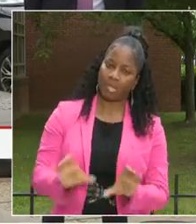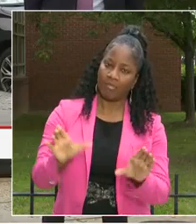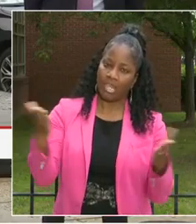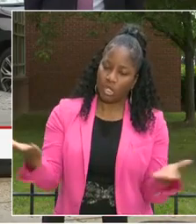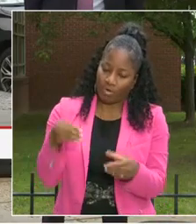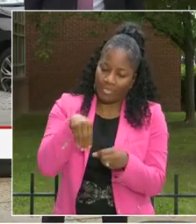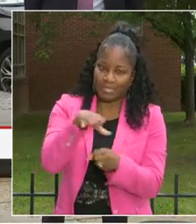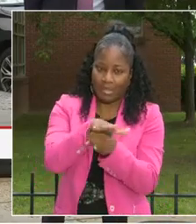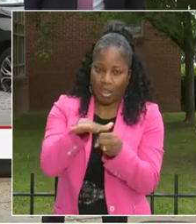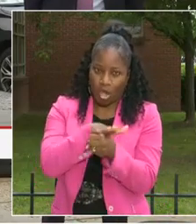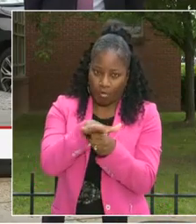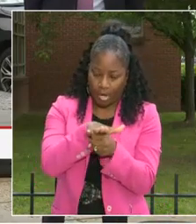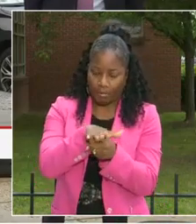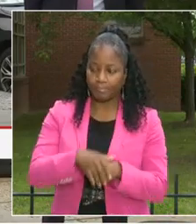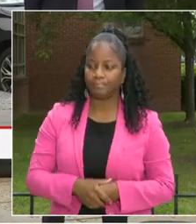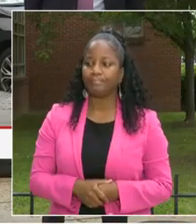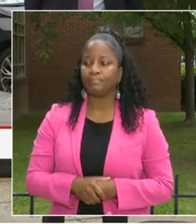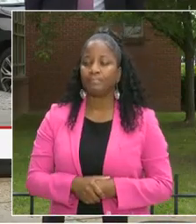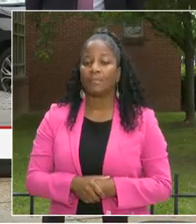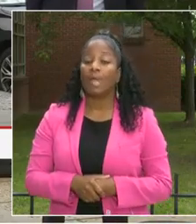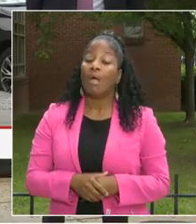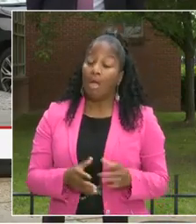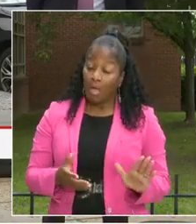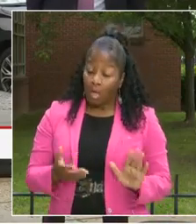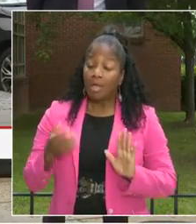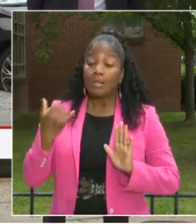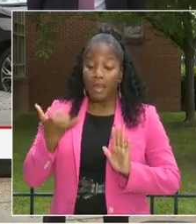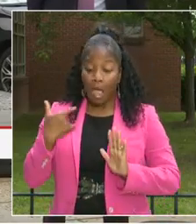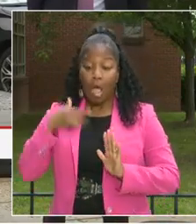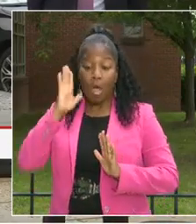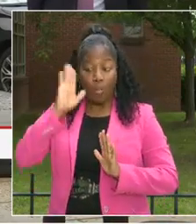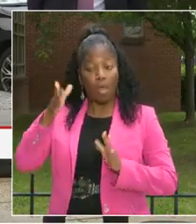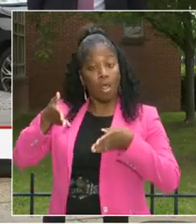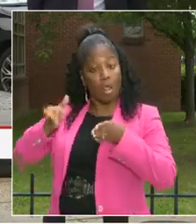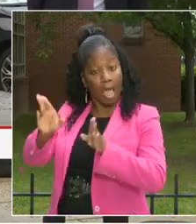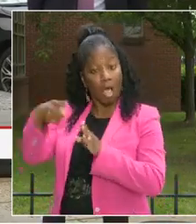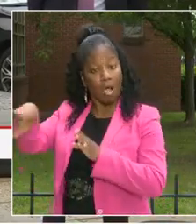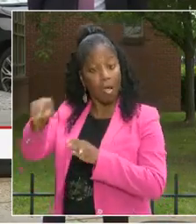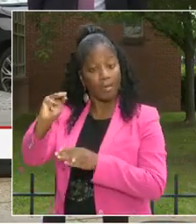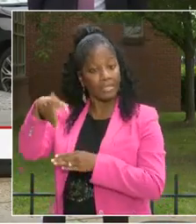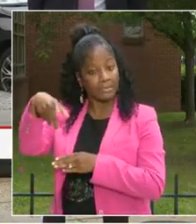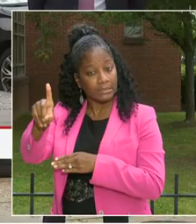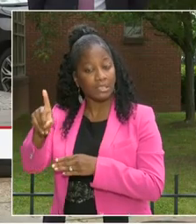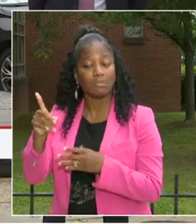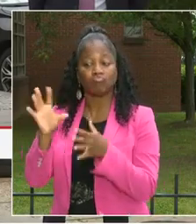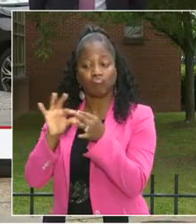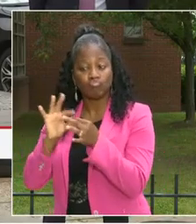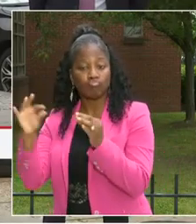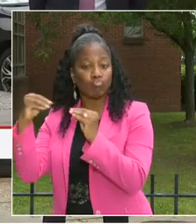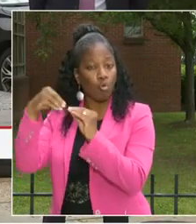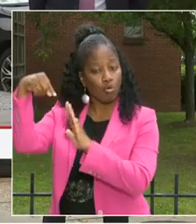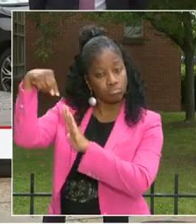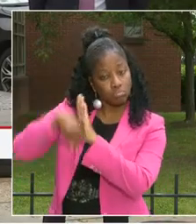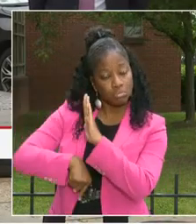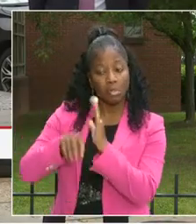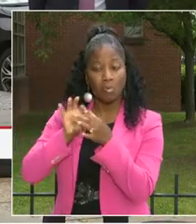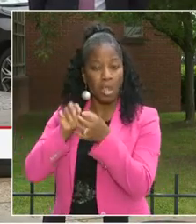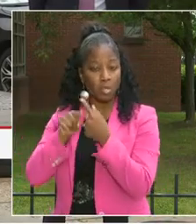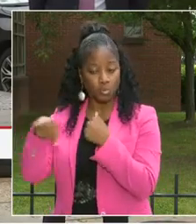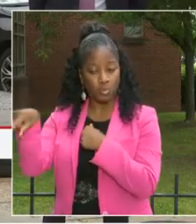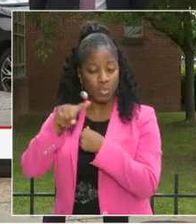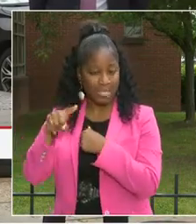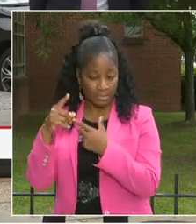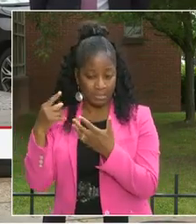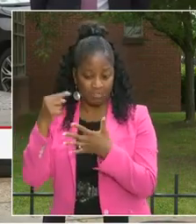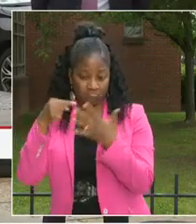this area. While I will let the Metropolitan Police Department and our partners provide more details